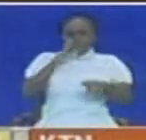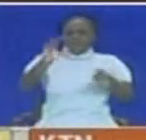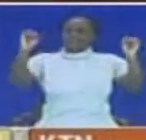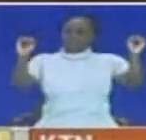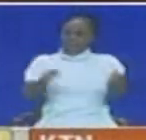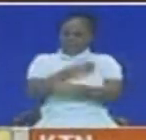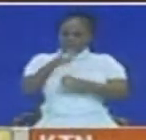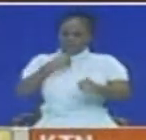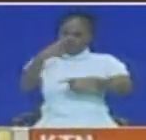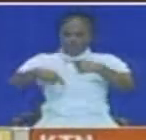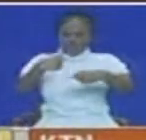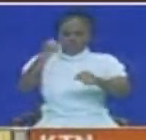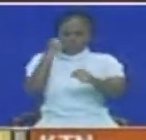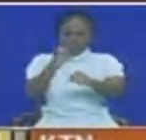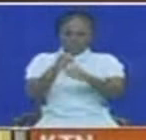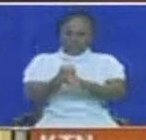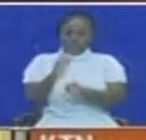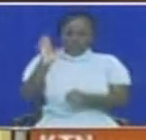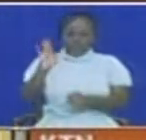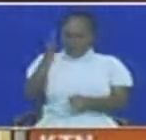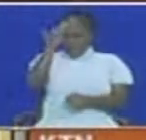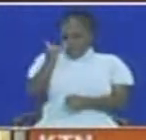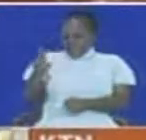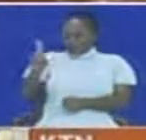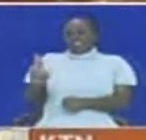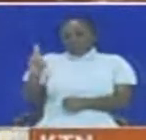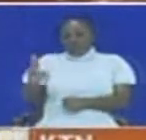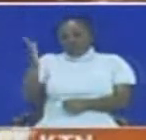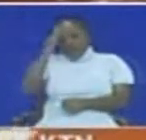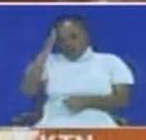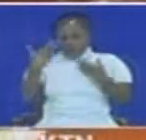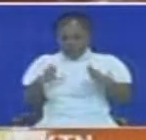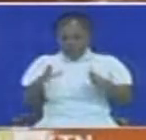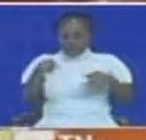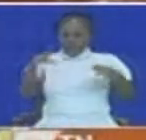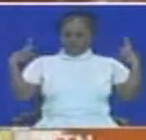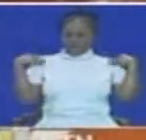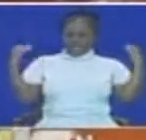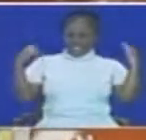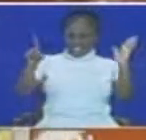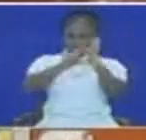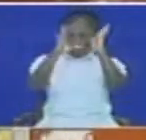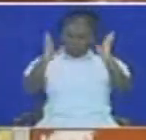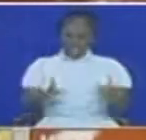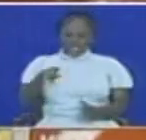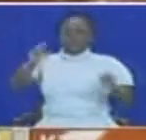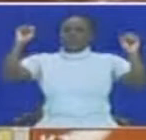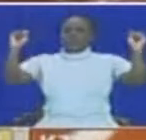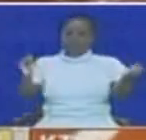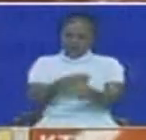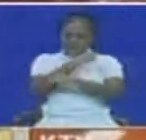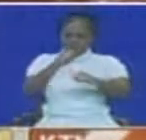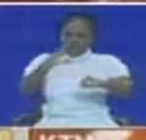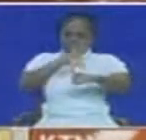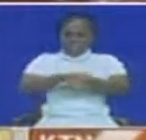kuendelea na shughuli zao kama mawakili na kwamba rais anafahamu hivyo. If you are practicing lawyer like me, the first thing you can't take up new